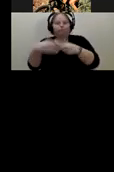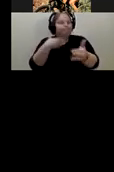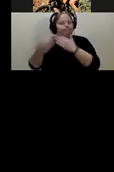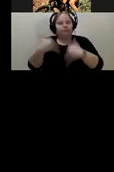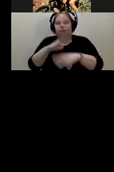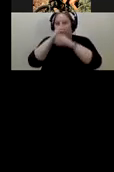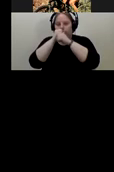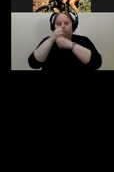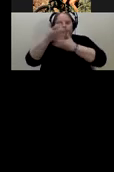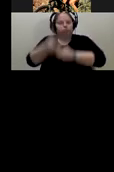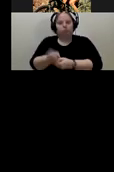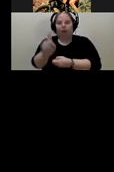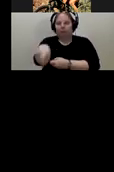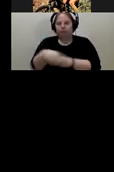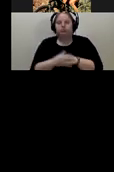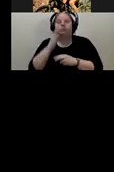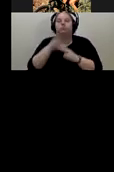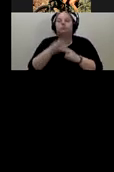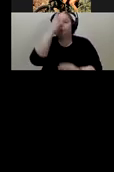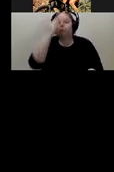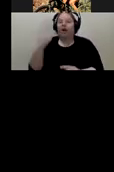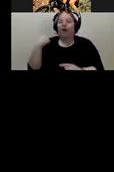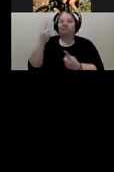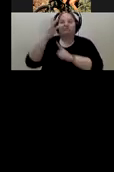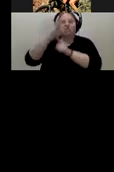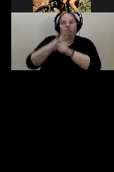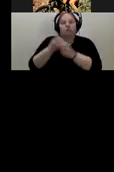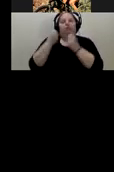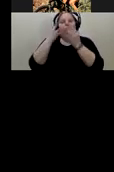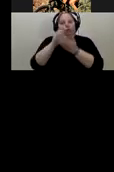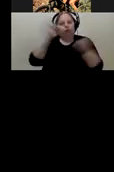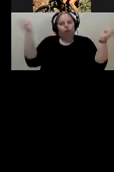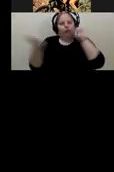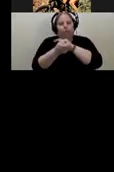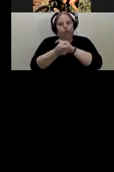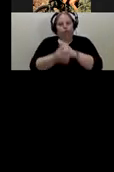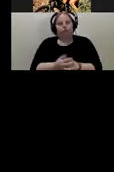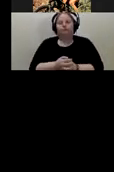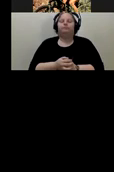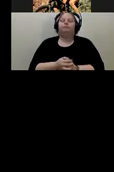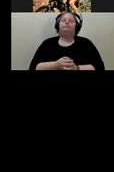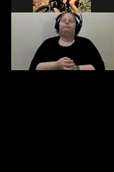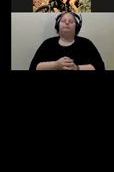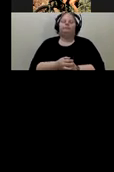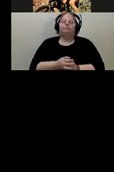up because things have changed in the last 6 months quite a bit, and we need to be